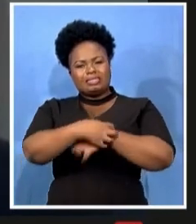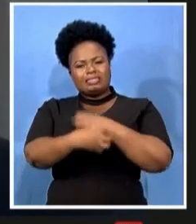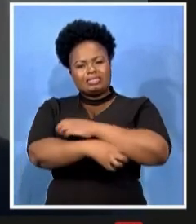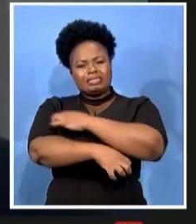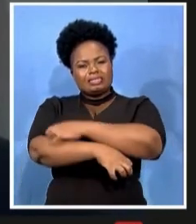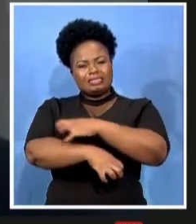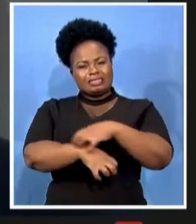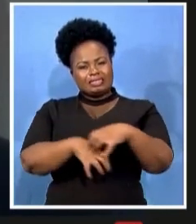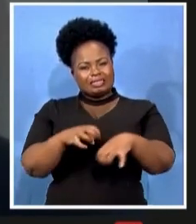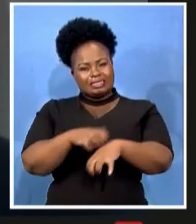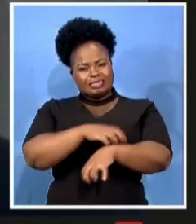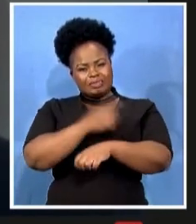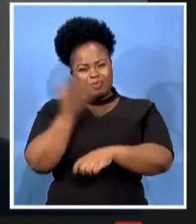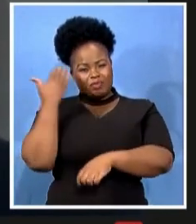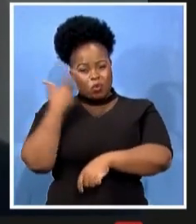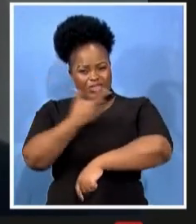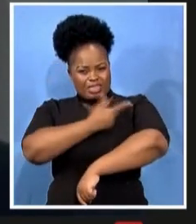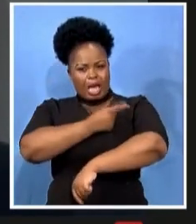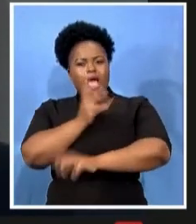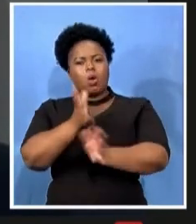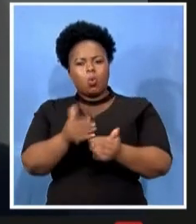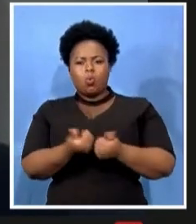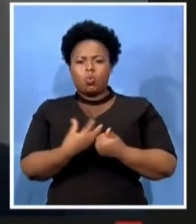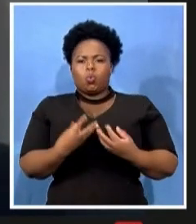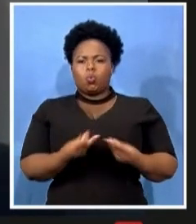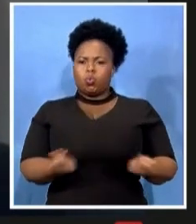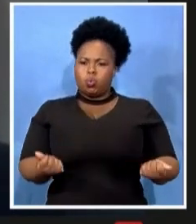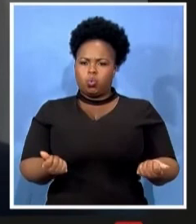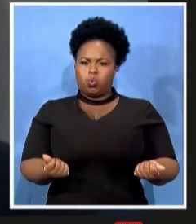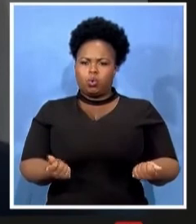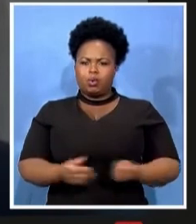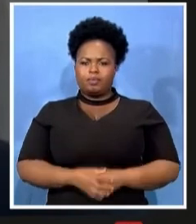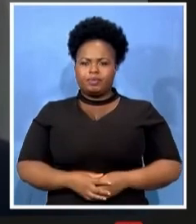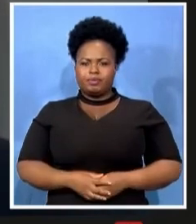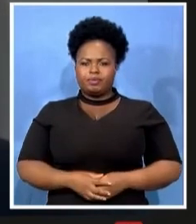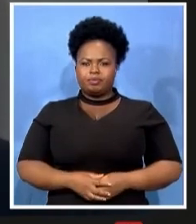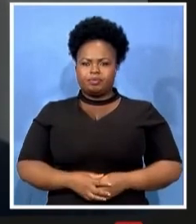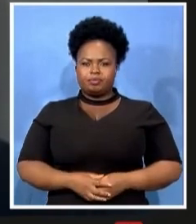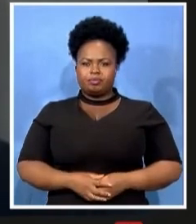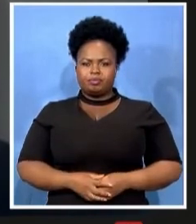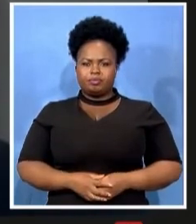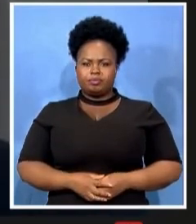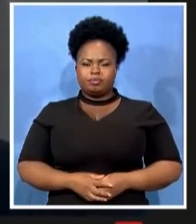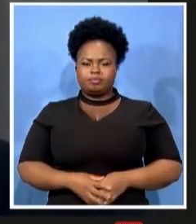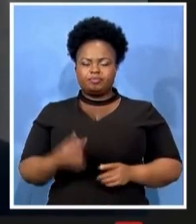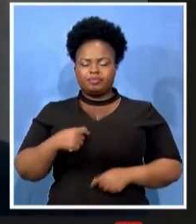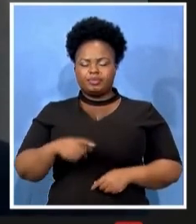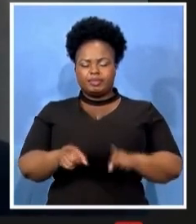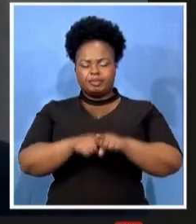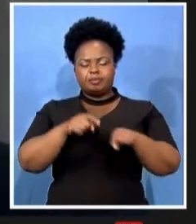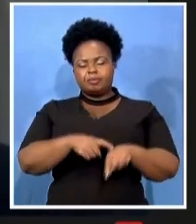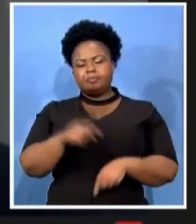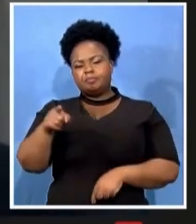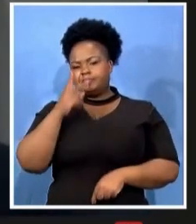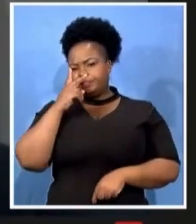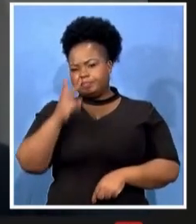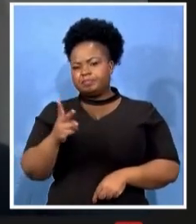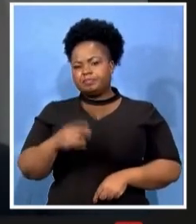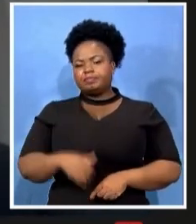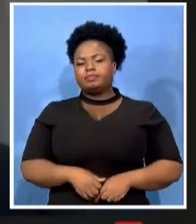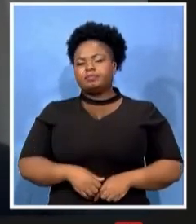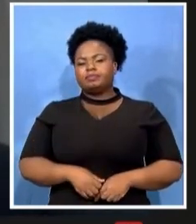we also noted in terms of the vaccine, the press statement released by the Premier of the Western Cape, who said that they